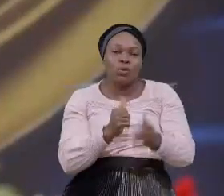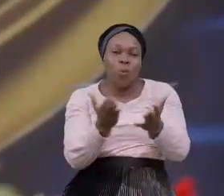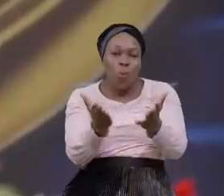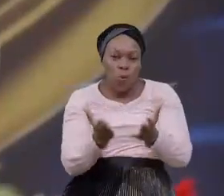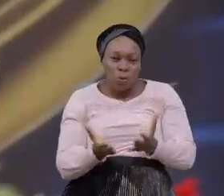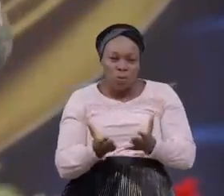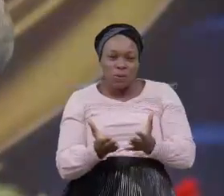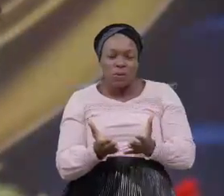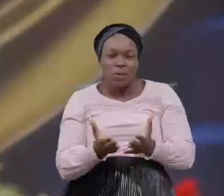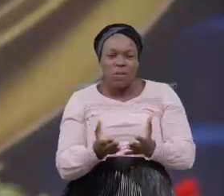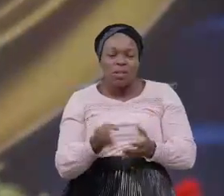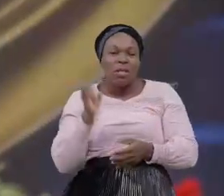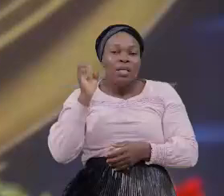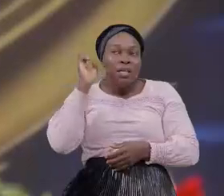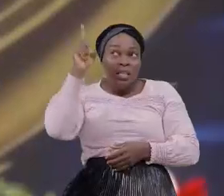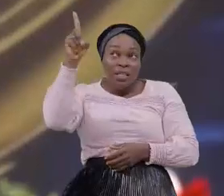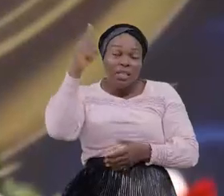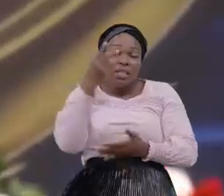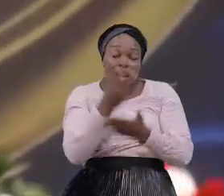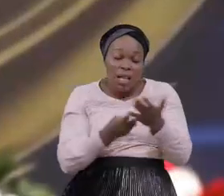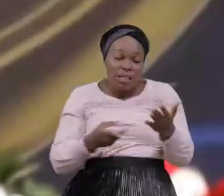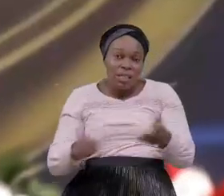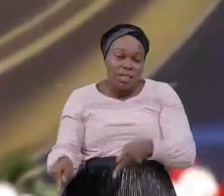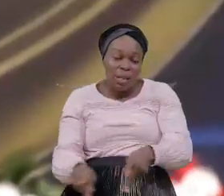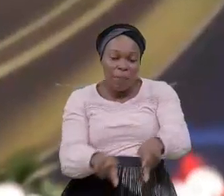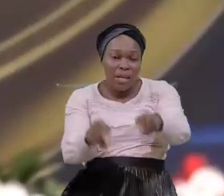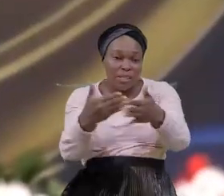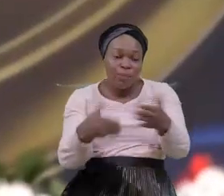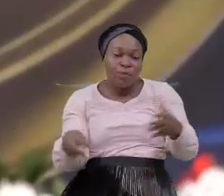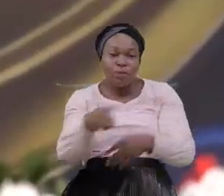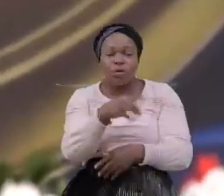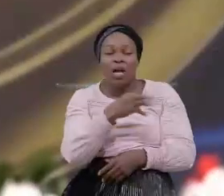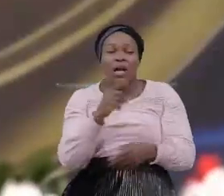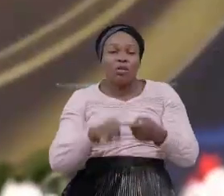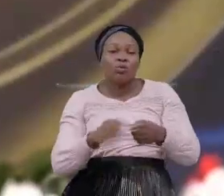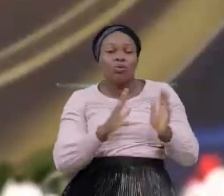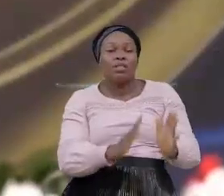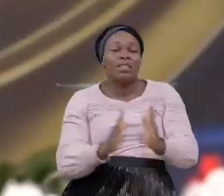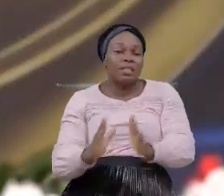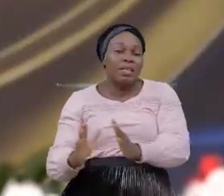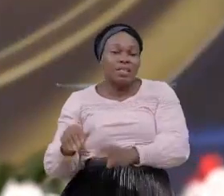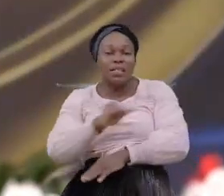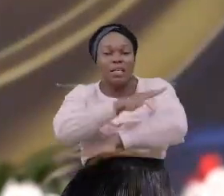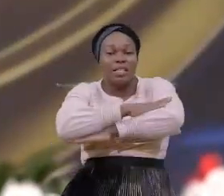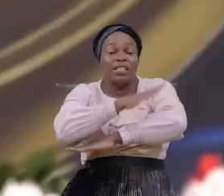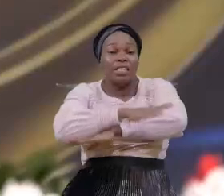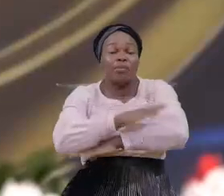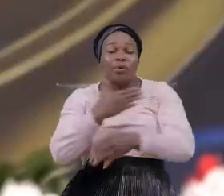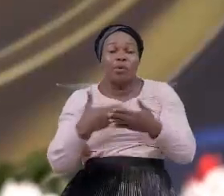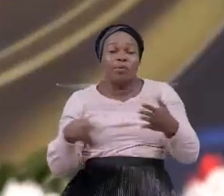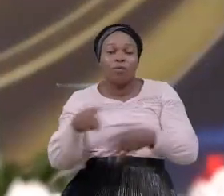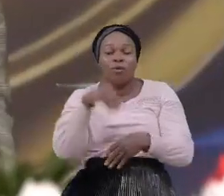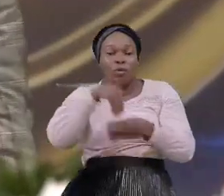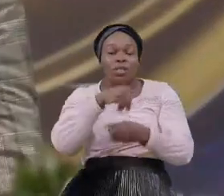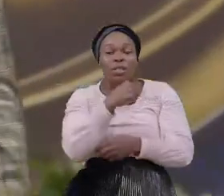you. And then he's going to set a table before you in the presence of your enemies.